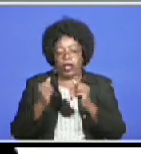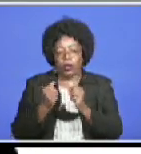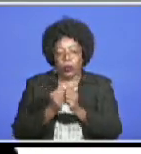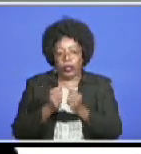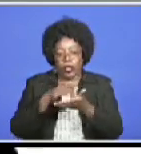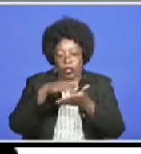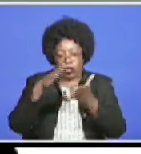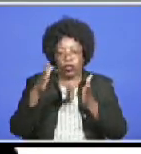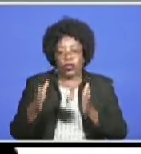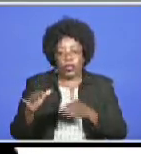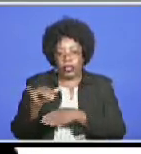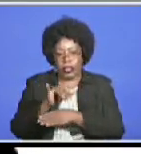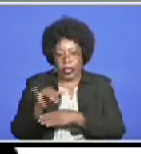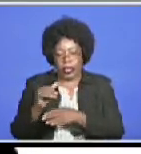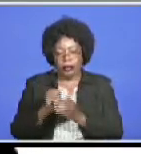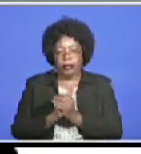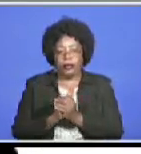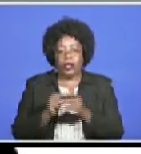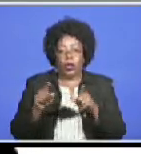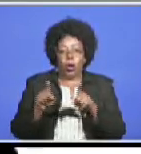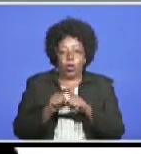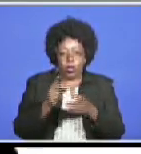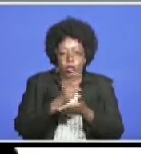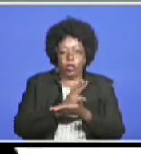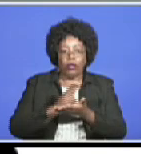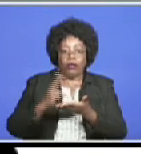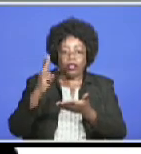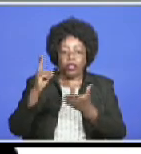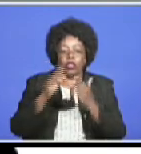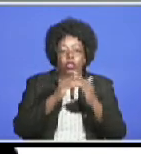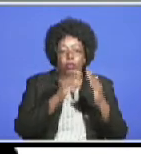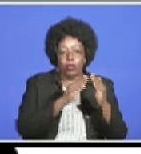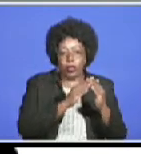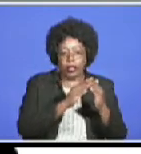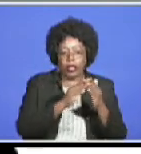students. UB has also reiterated the university community to